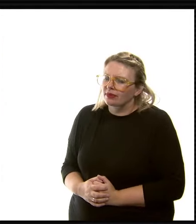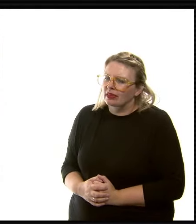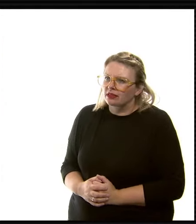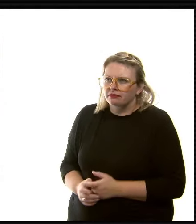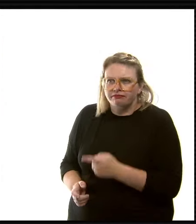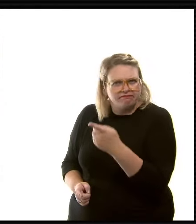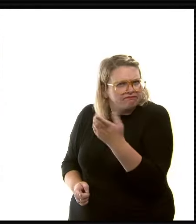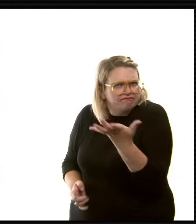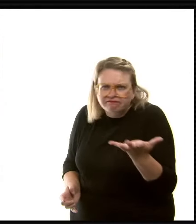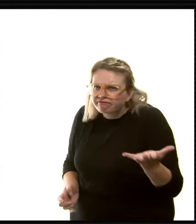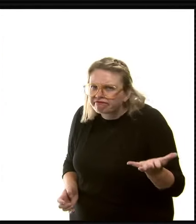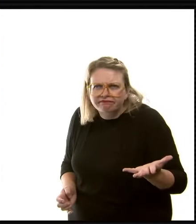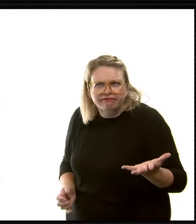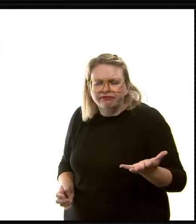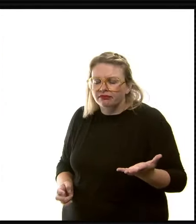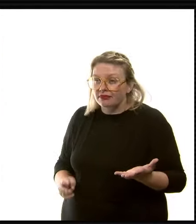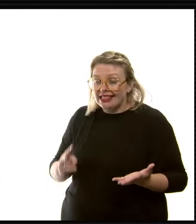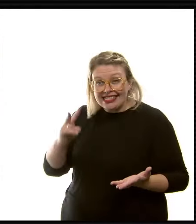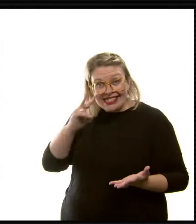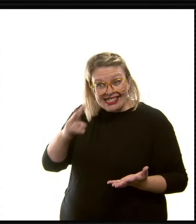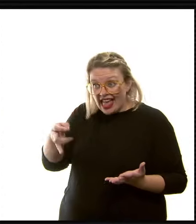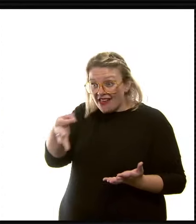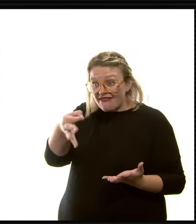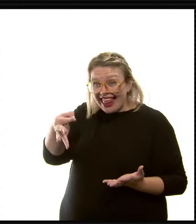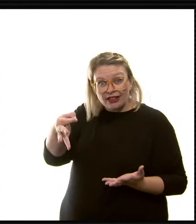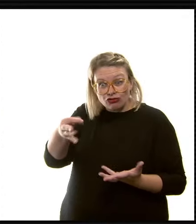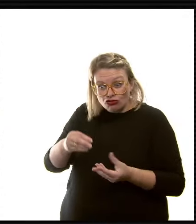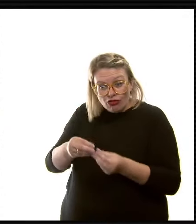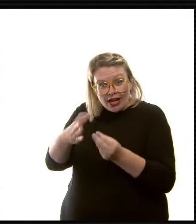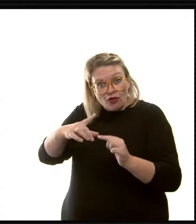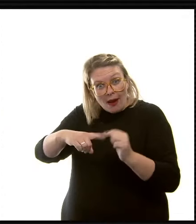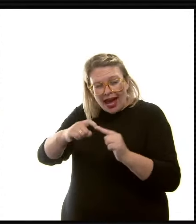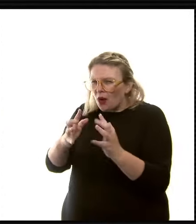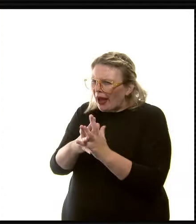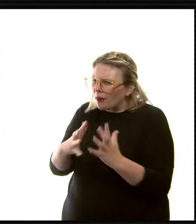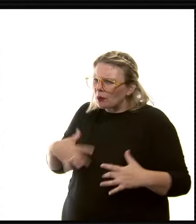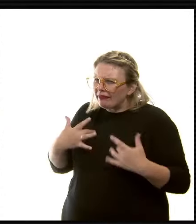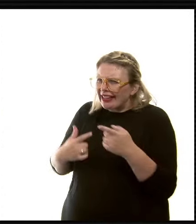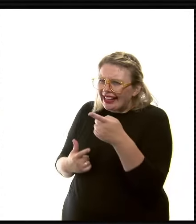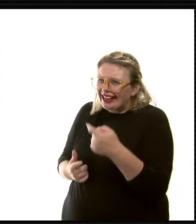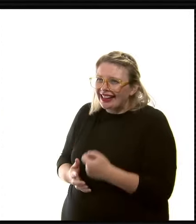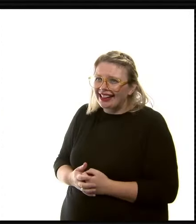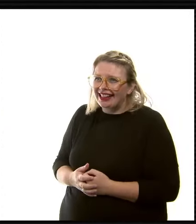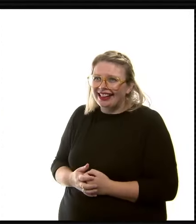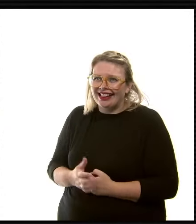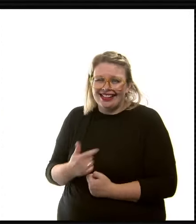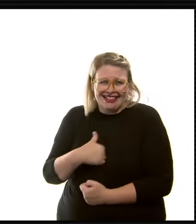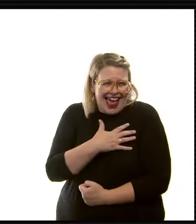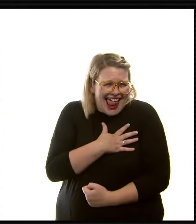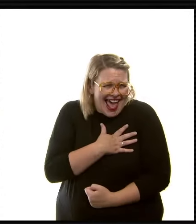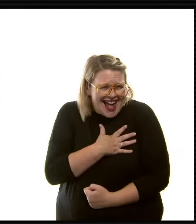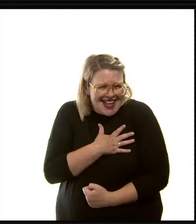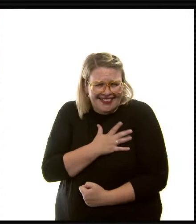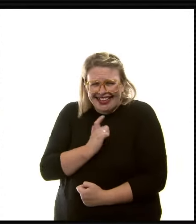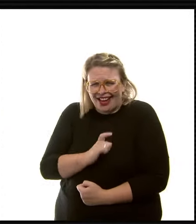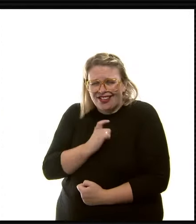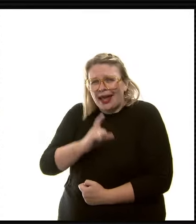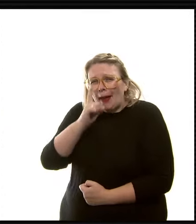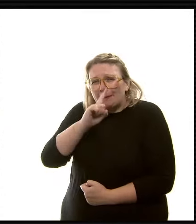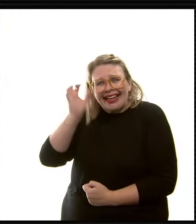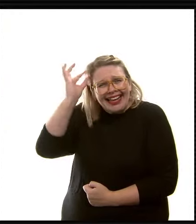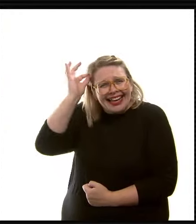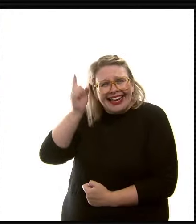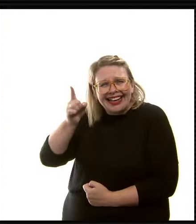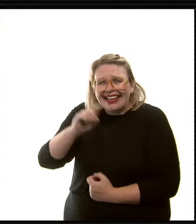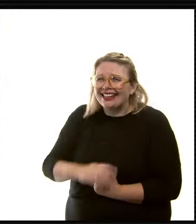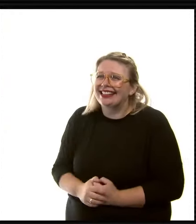feel when you see a Minecraft village built from Lego bricks? I mean, I love it. I love the character with the pink hair. And actually